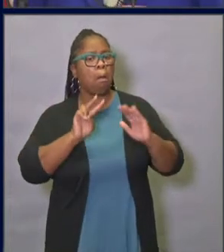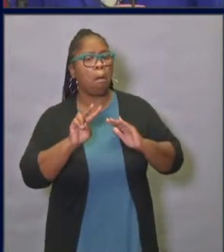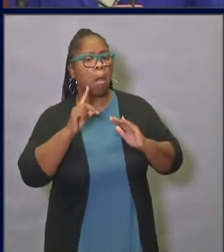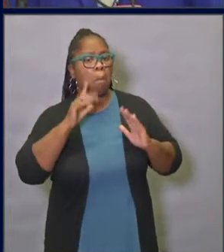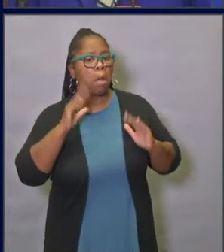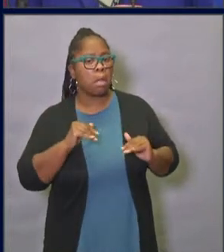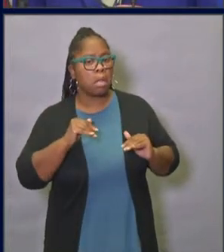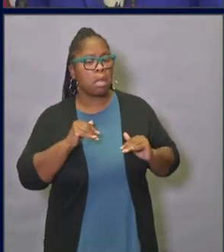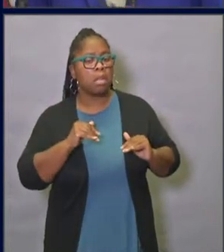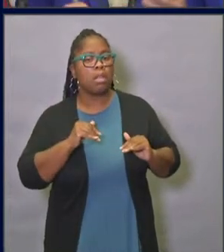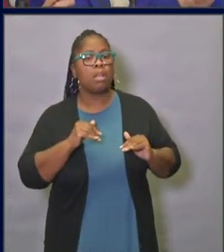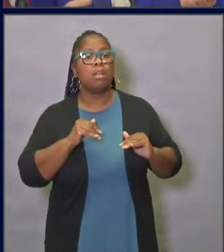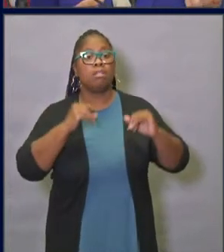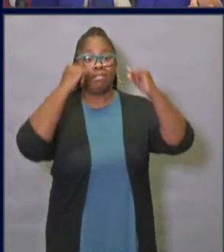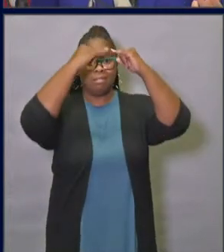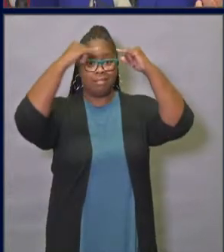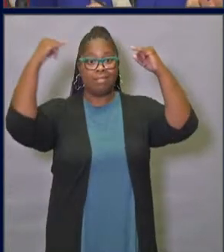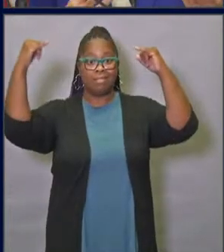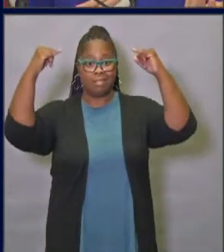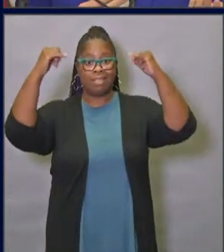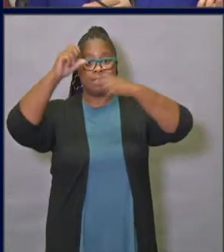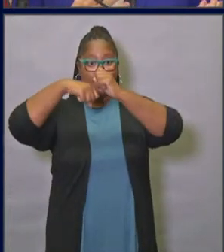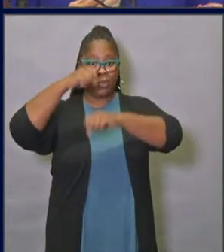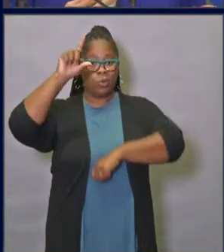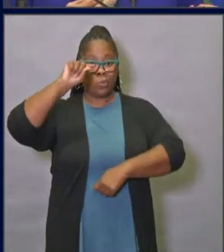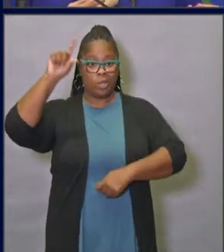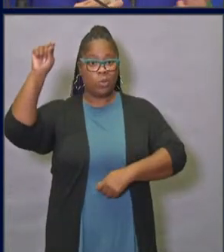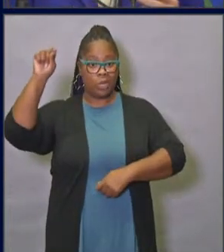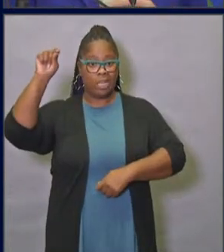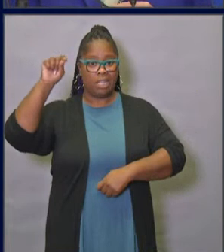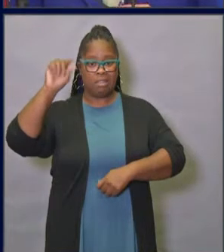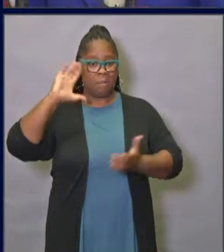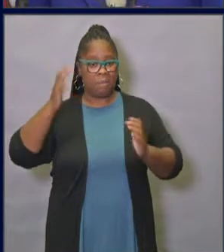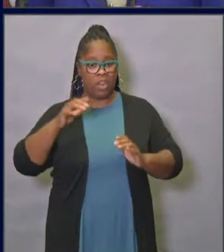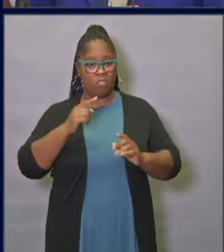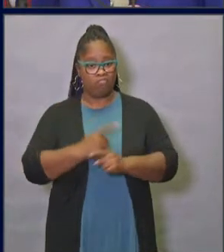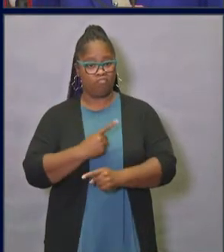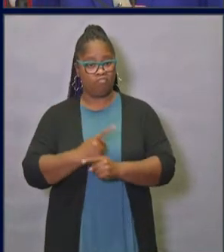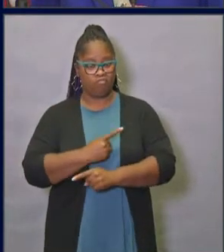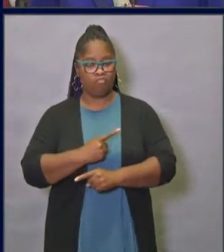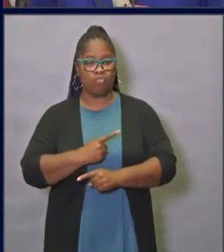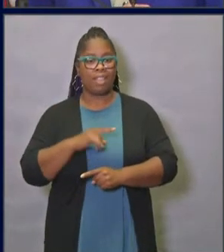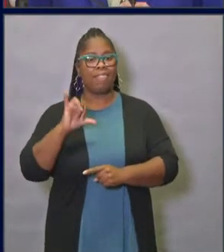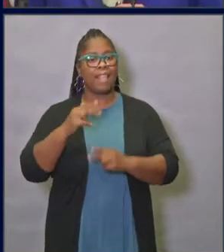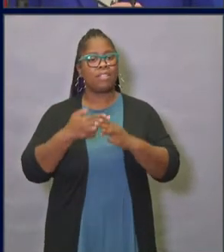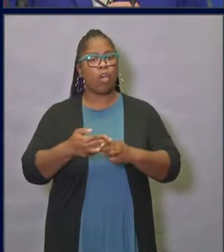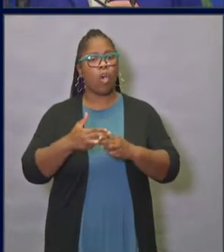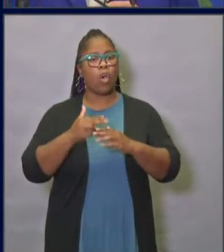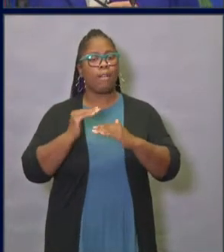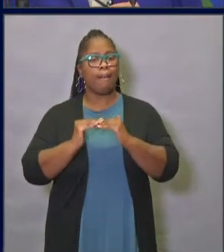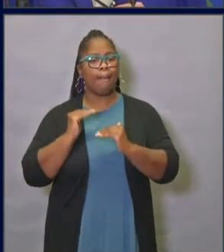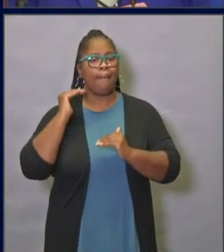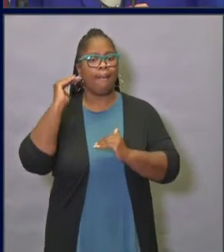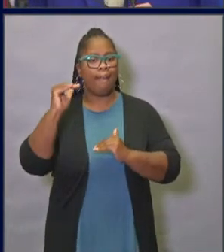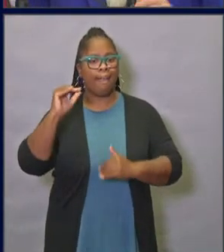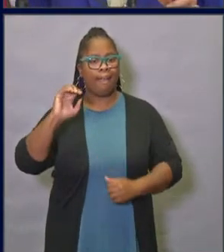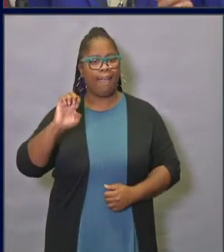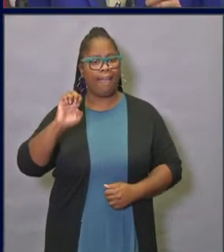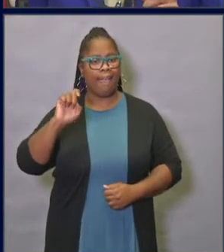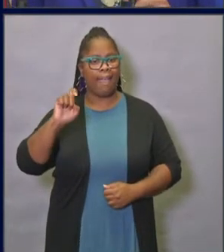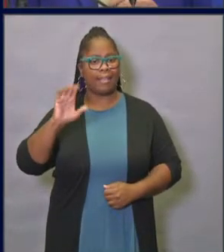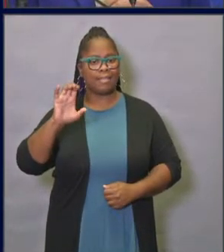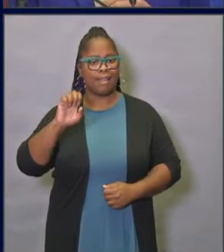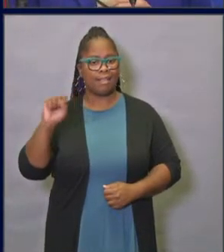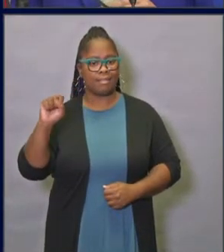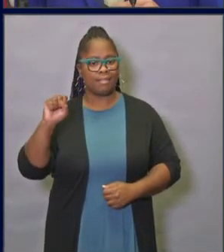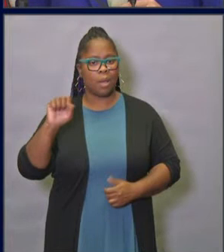have occurred in 2020, is what we call excess mortality that we've experienced in 2020. And the